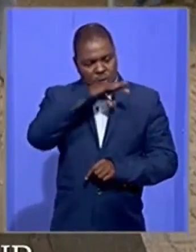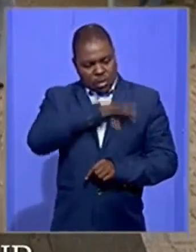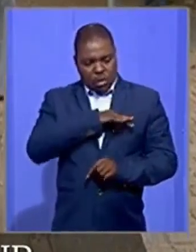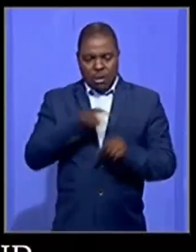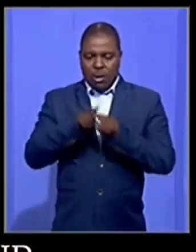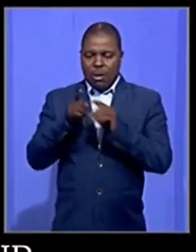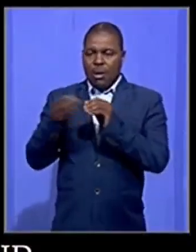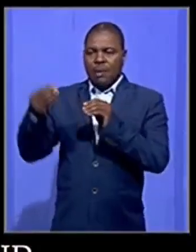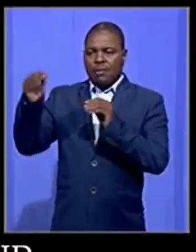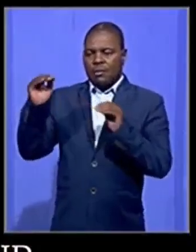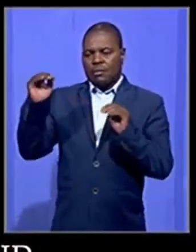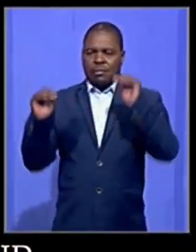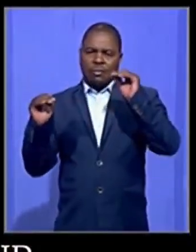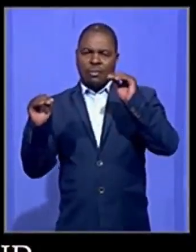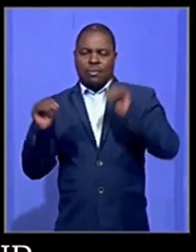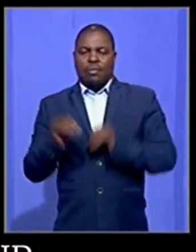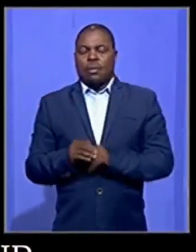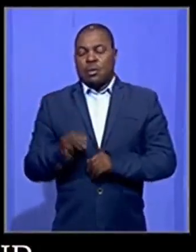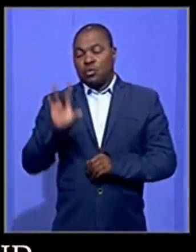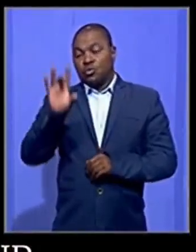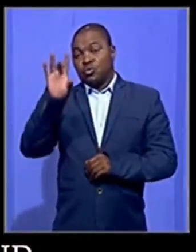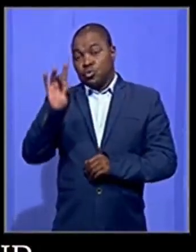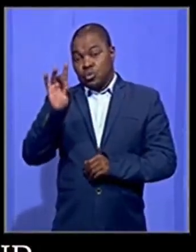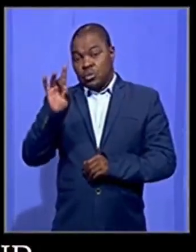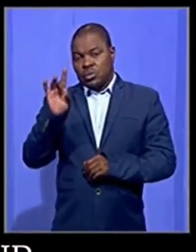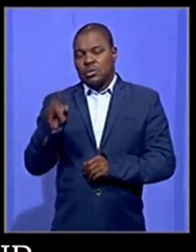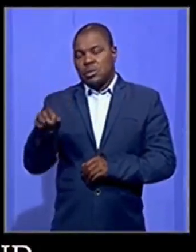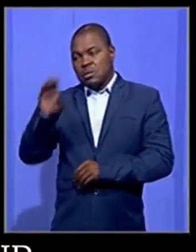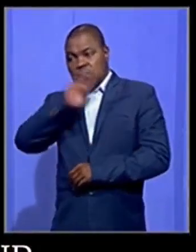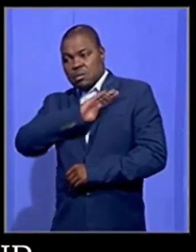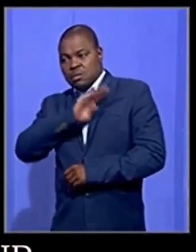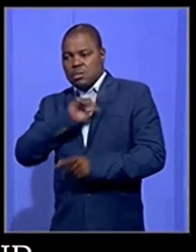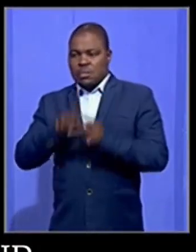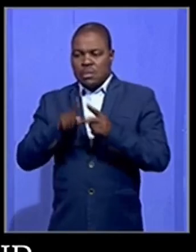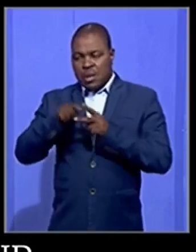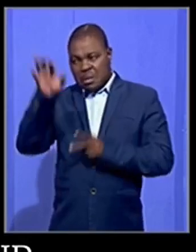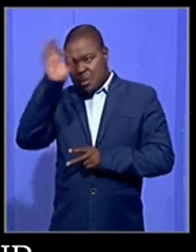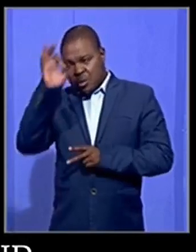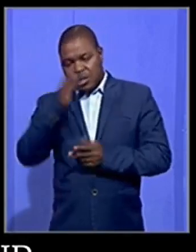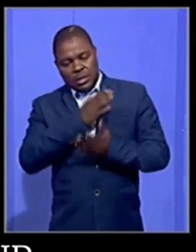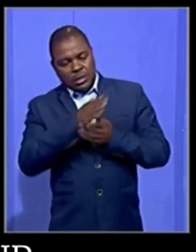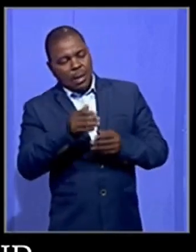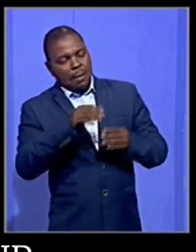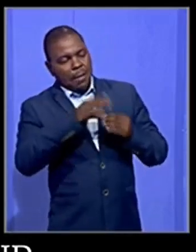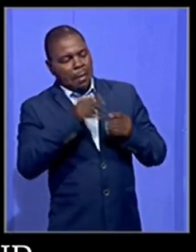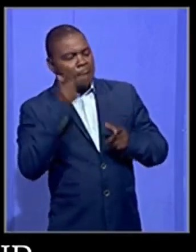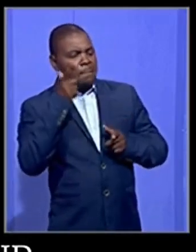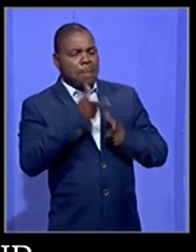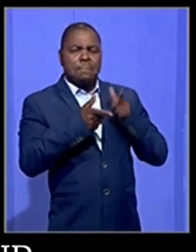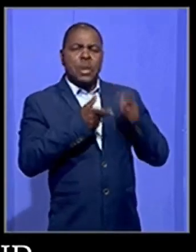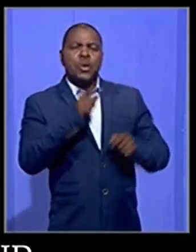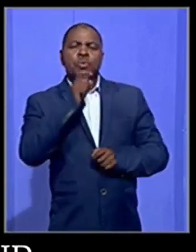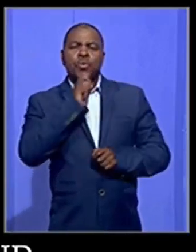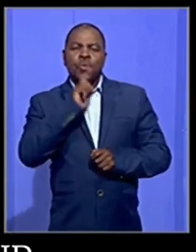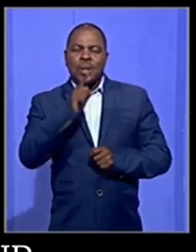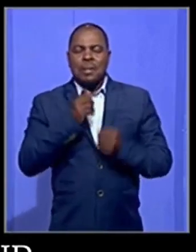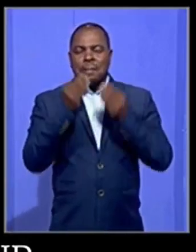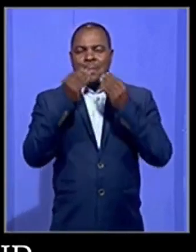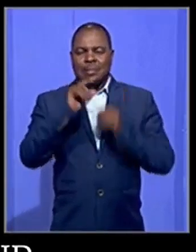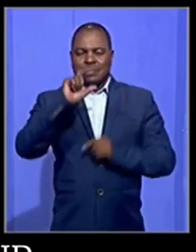inflation. Ka la bobedi batlhankela ba tshireletso le mapodisi ba thuntshitse badiri bangwe ba thuntshiwa ka dikolo tsa